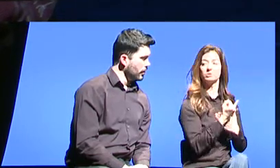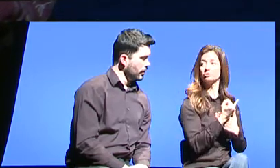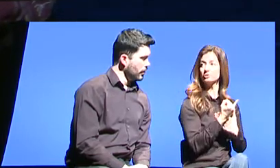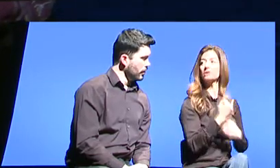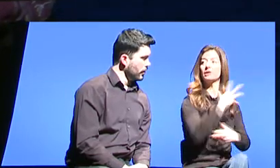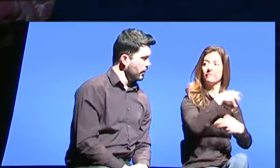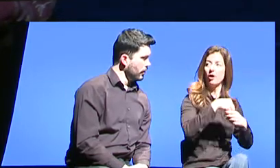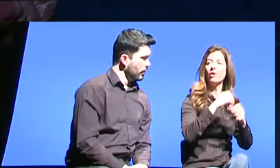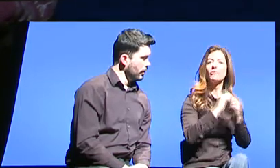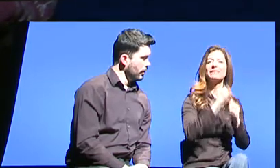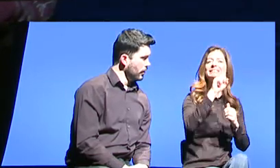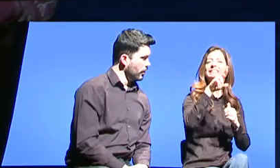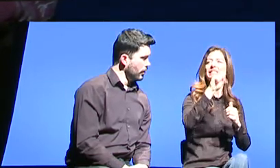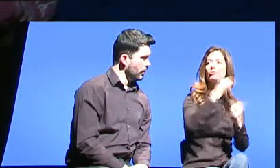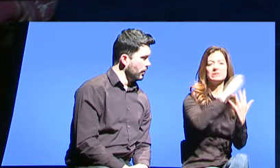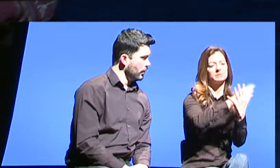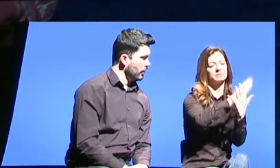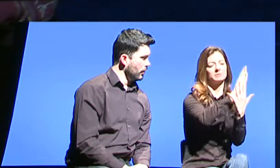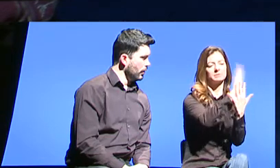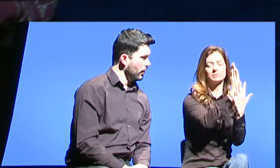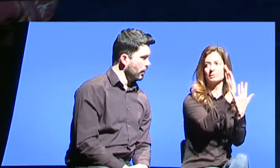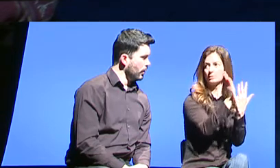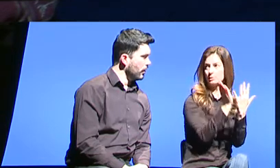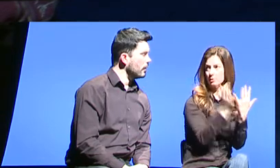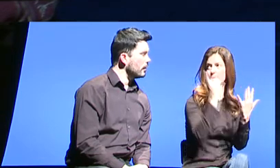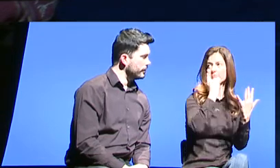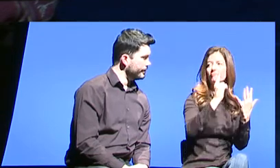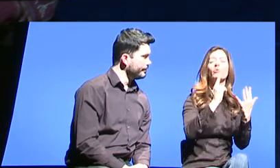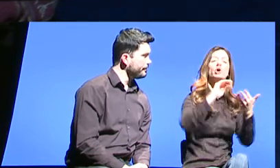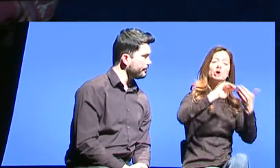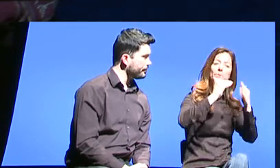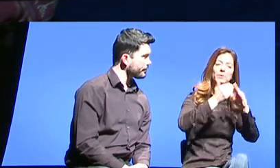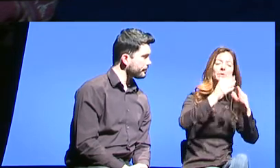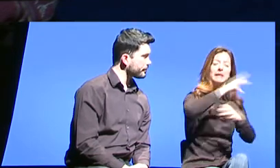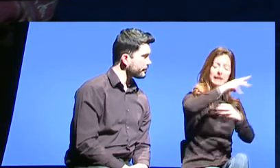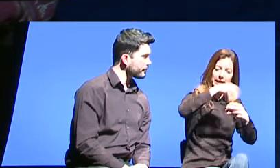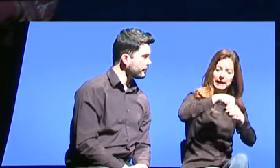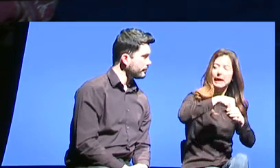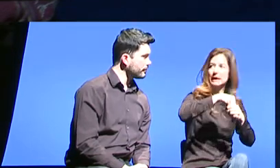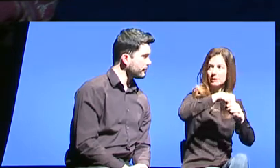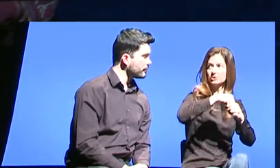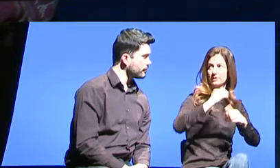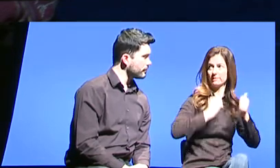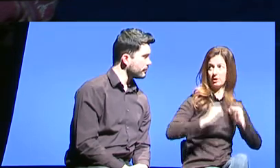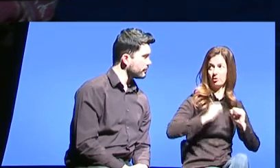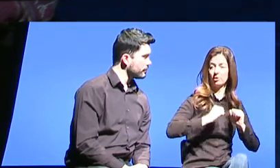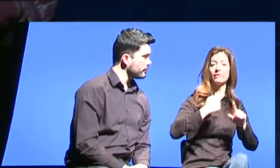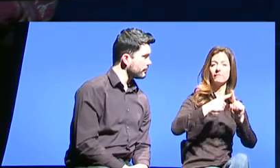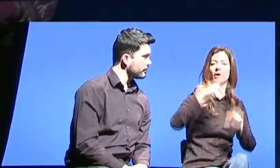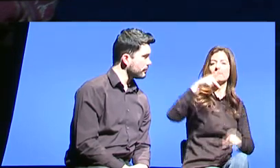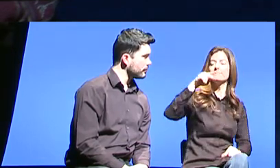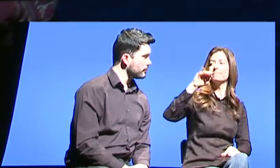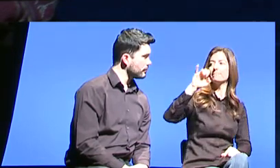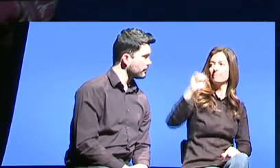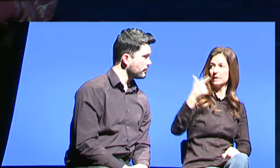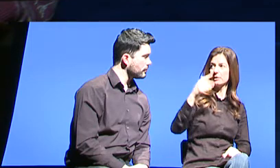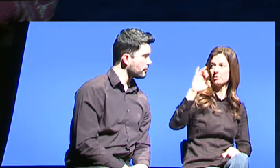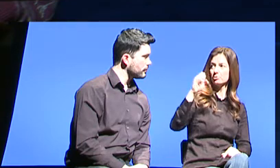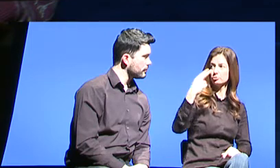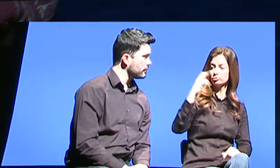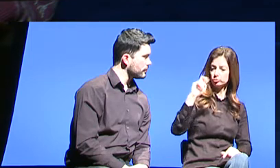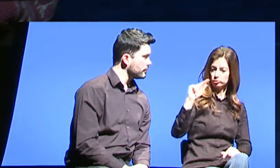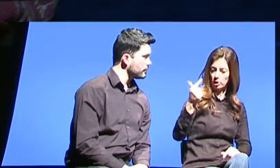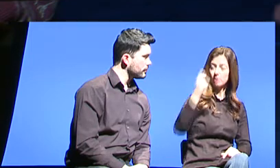ongoing series of community-engaged interview-based theater works by Ping Chong and Company. And that series is known as the Undesirable Elements